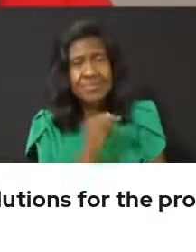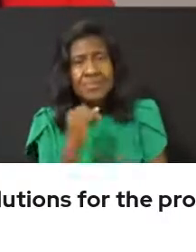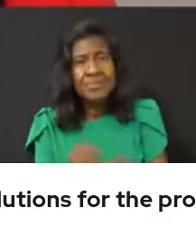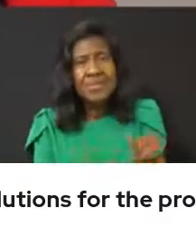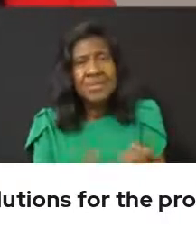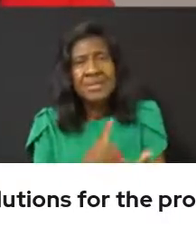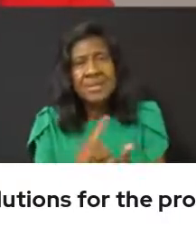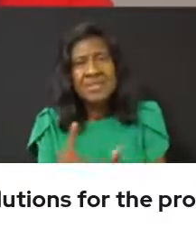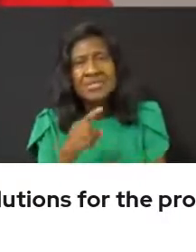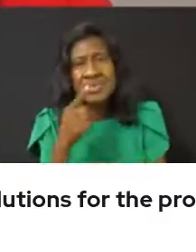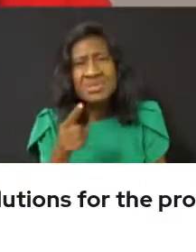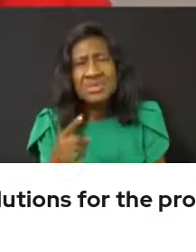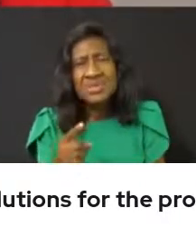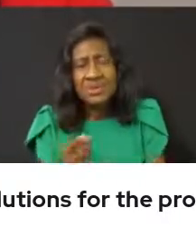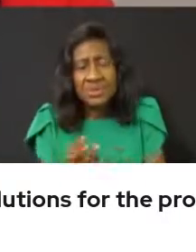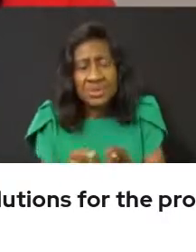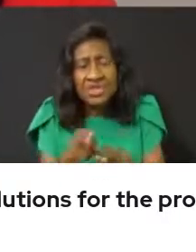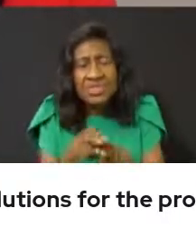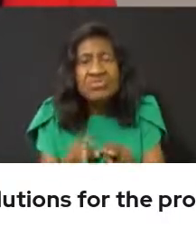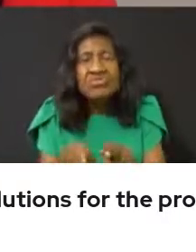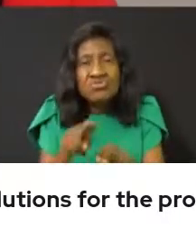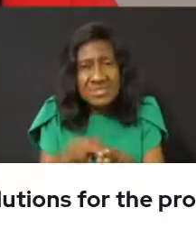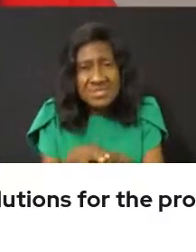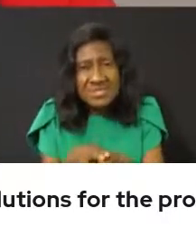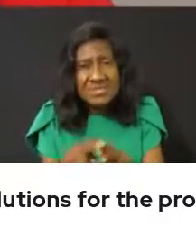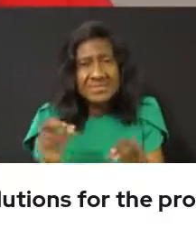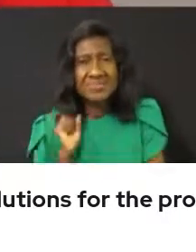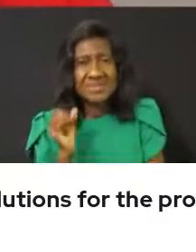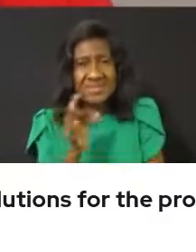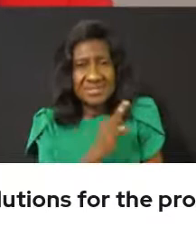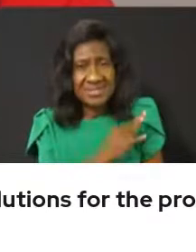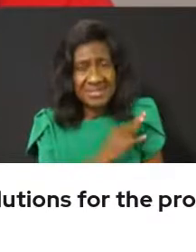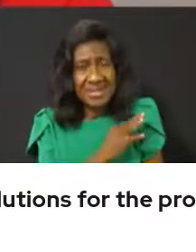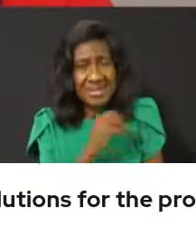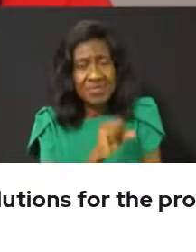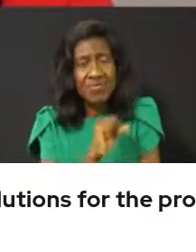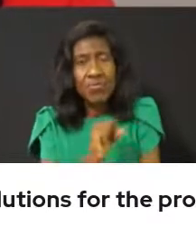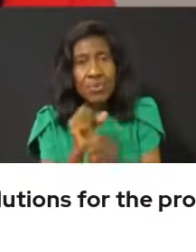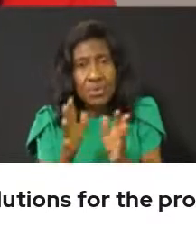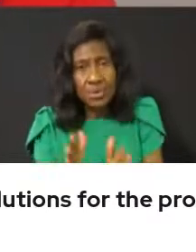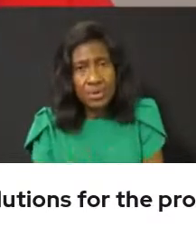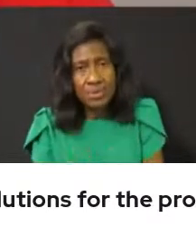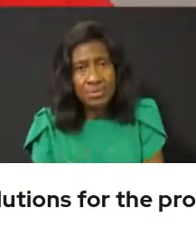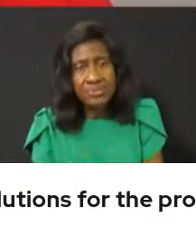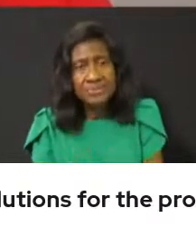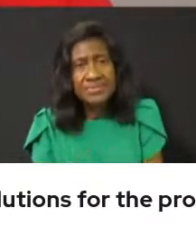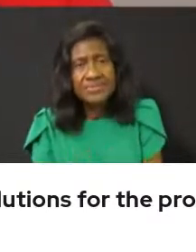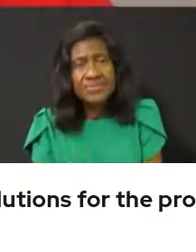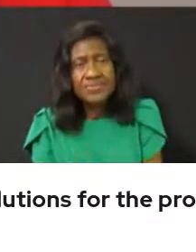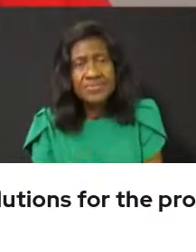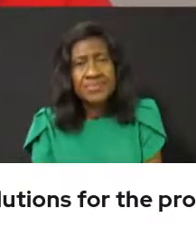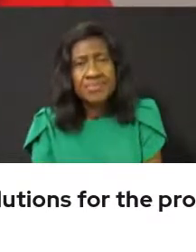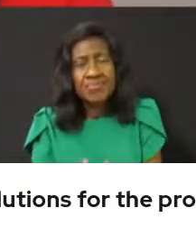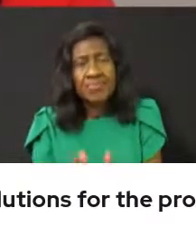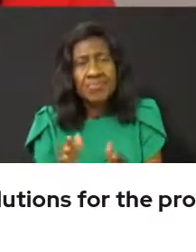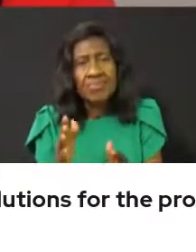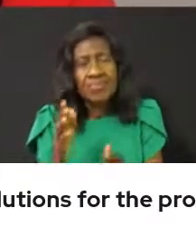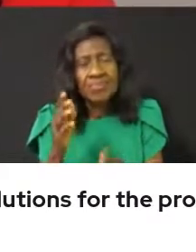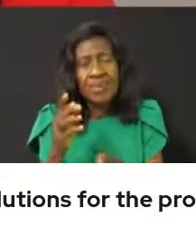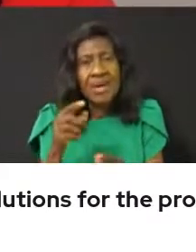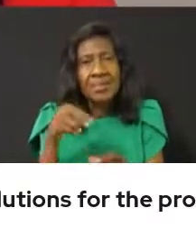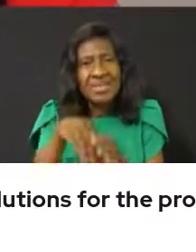have already increased the staff complement to support the work of public health over a number of